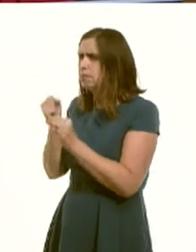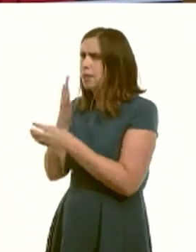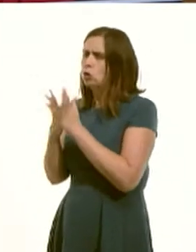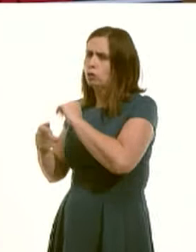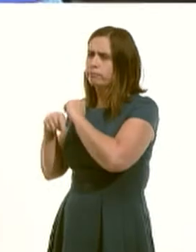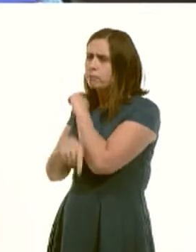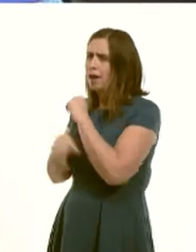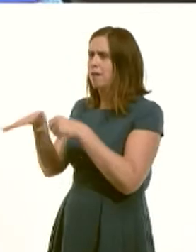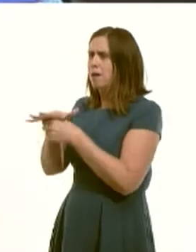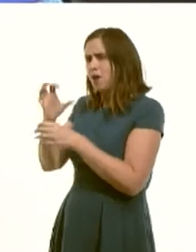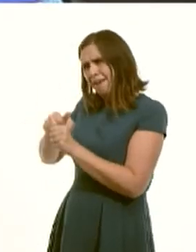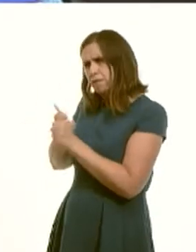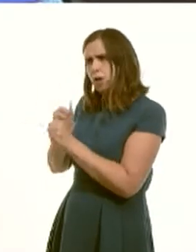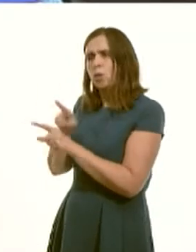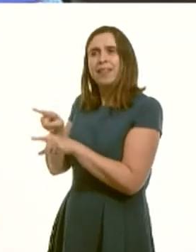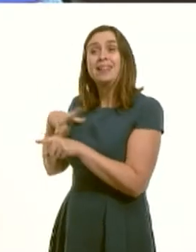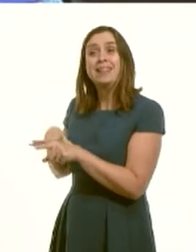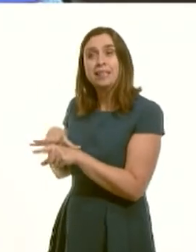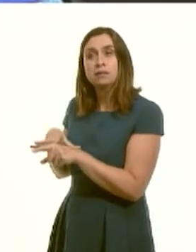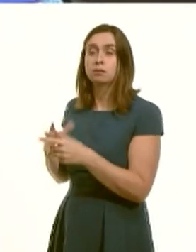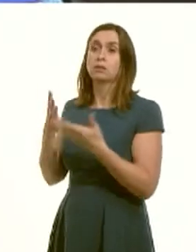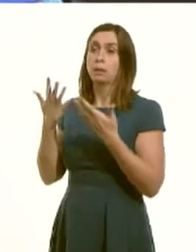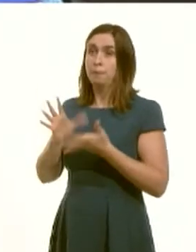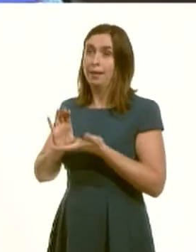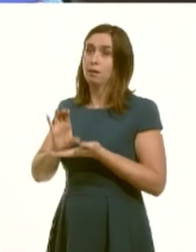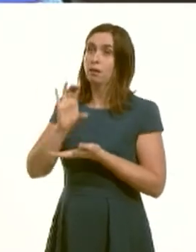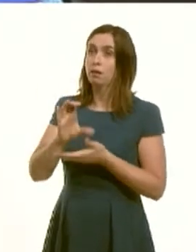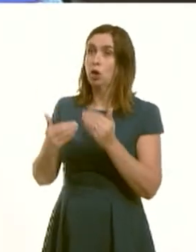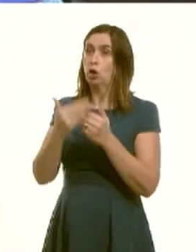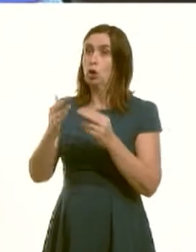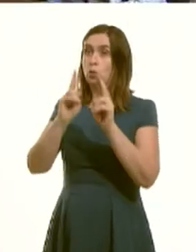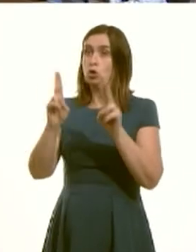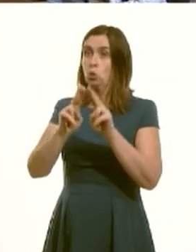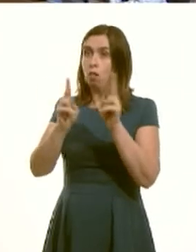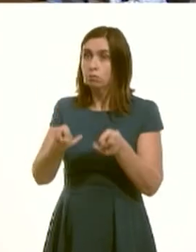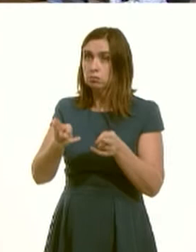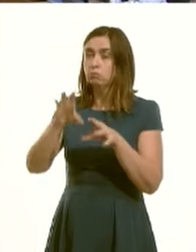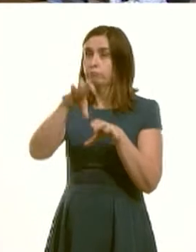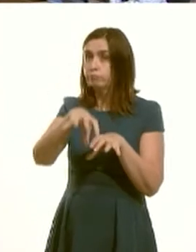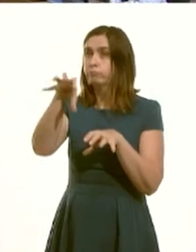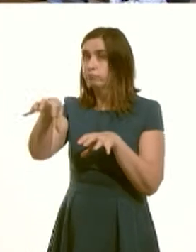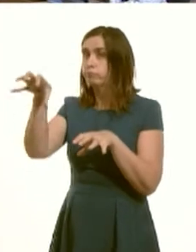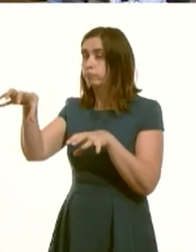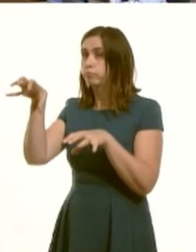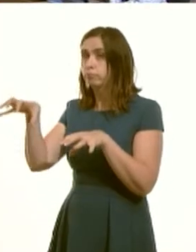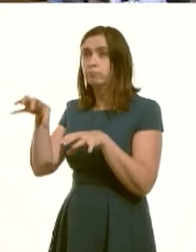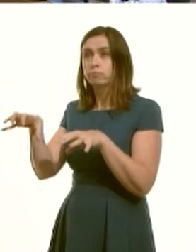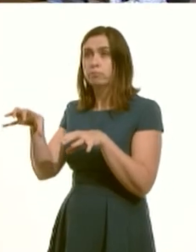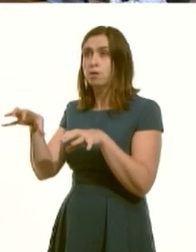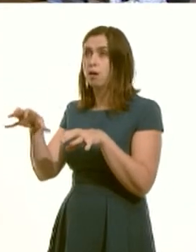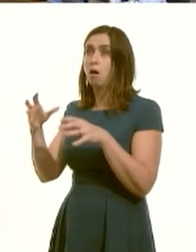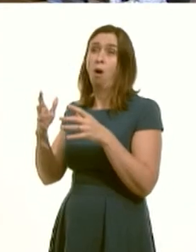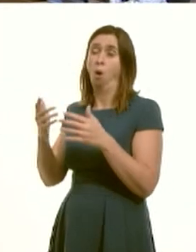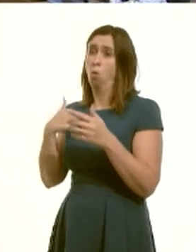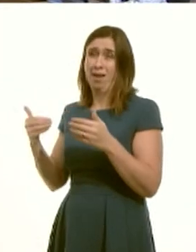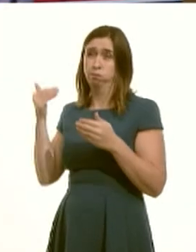get the help that they need. We've invested in new facilities, new schools across Wales at a rate far in excess of what is happening